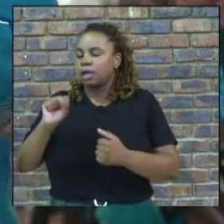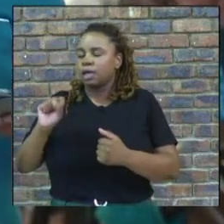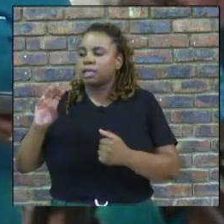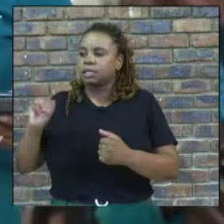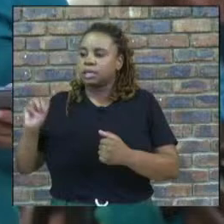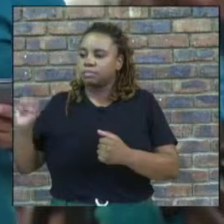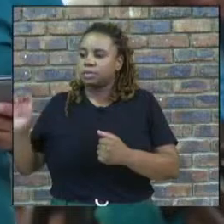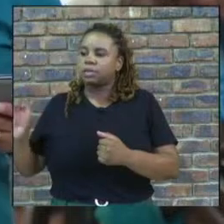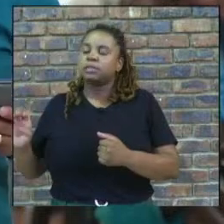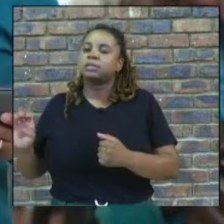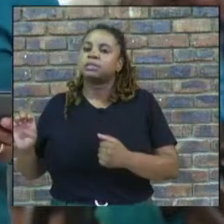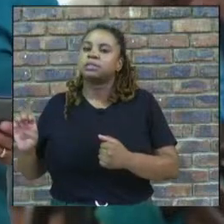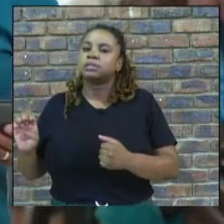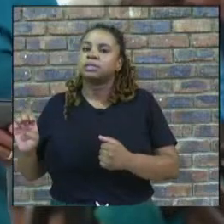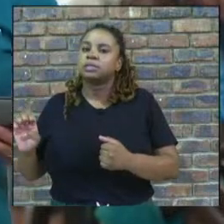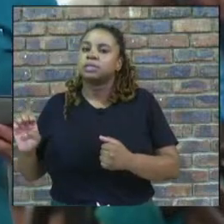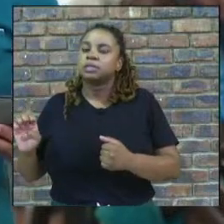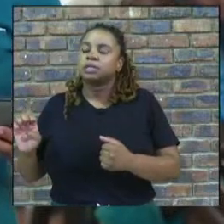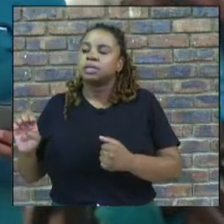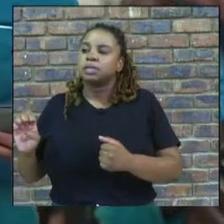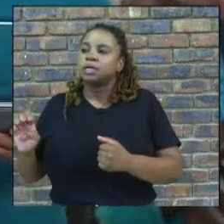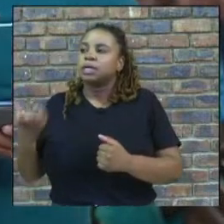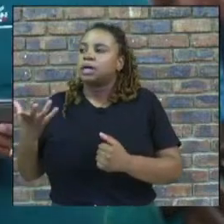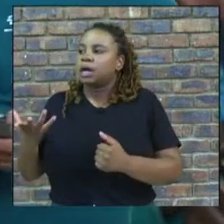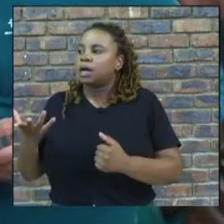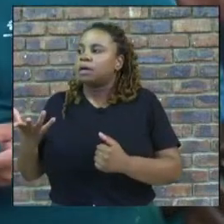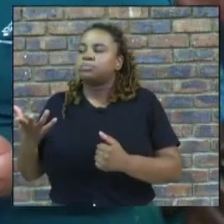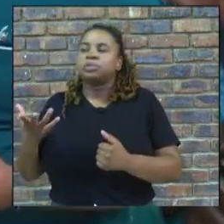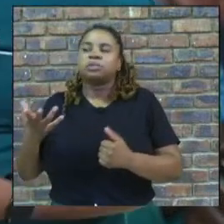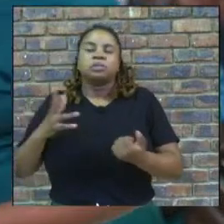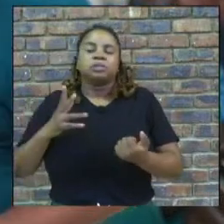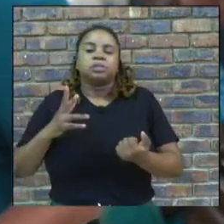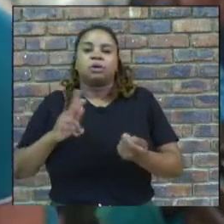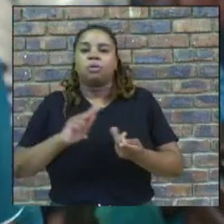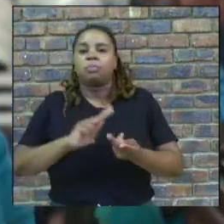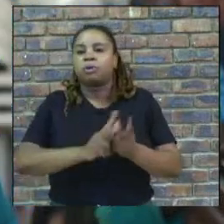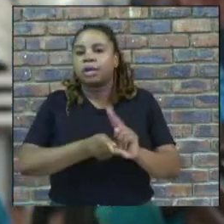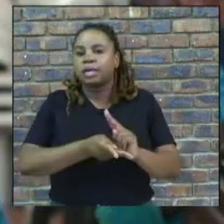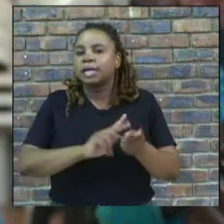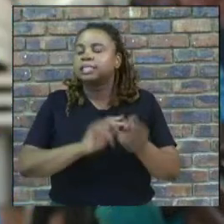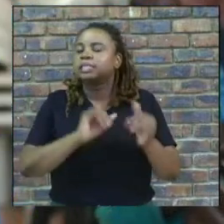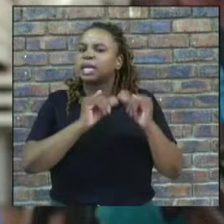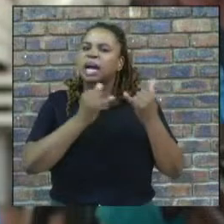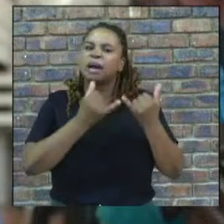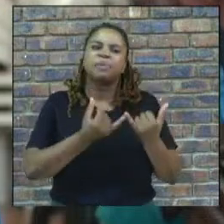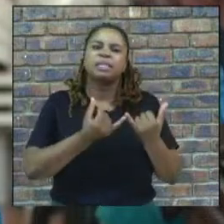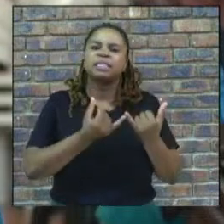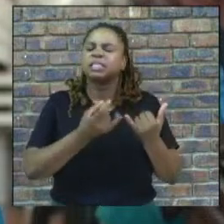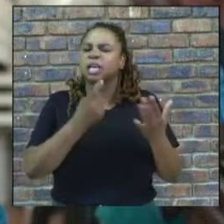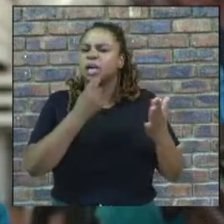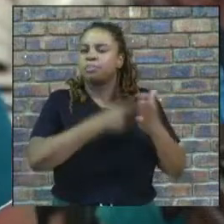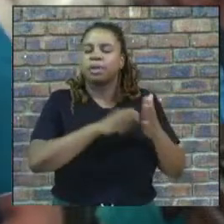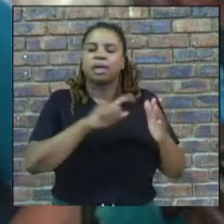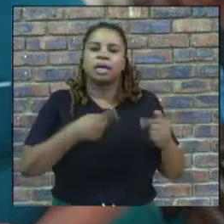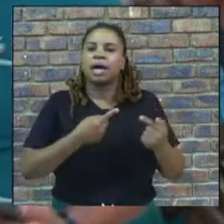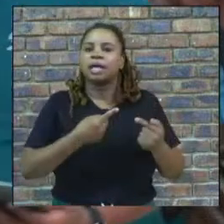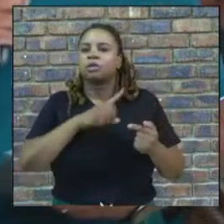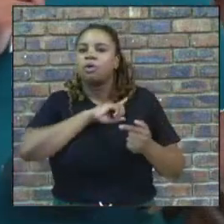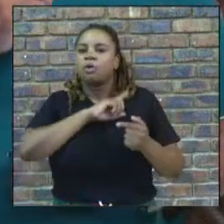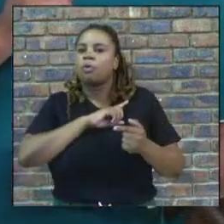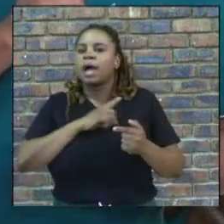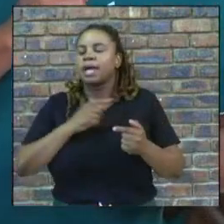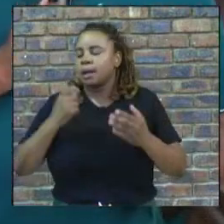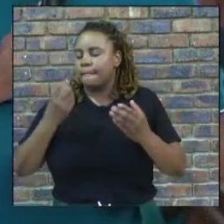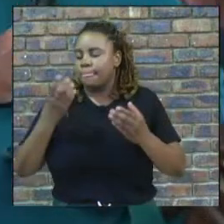companies where payments are being delayed for up to 60 days, which obviously